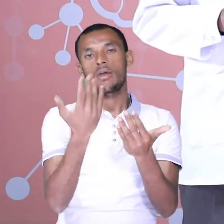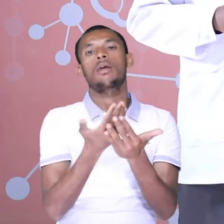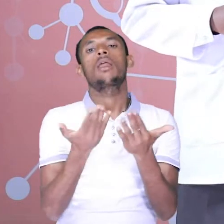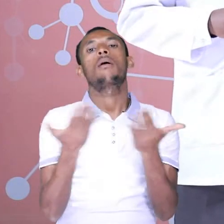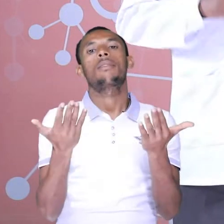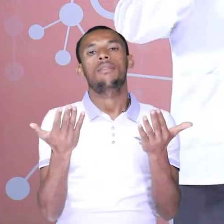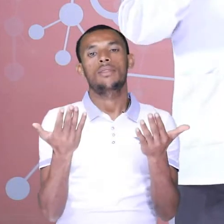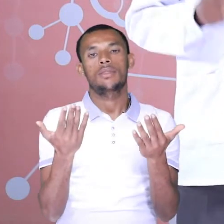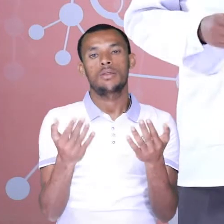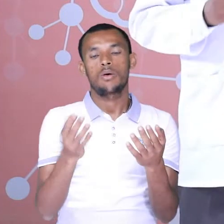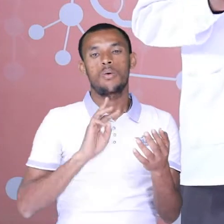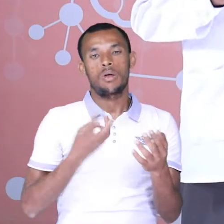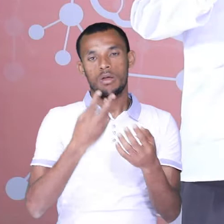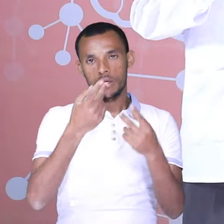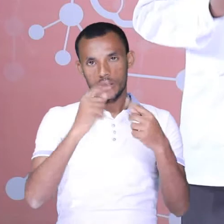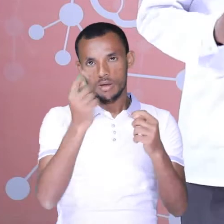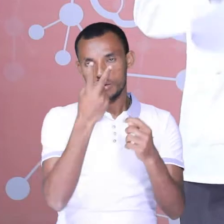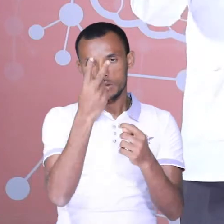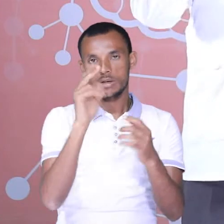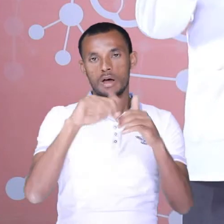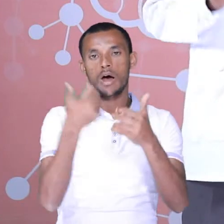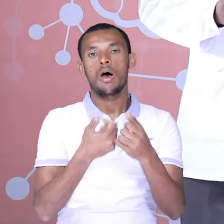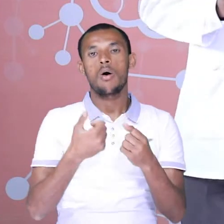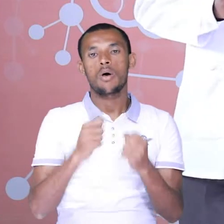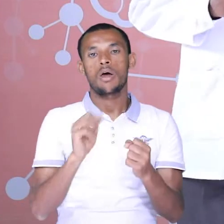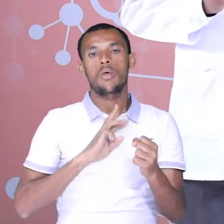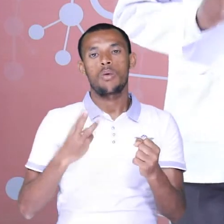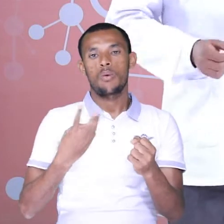elements. So, we try to see how can we